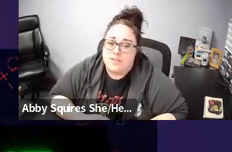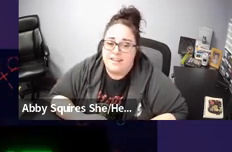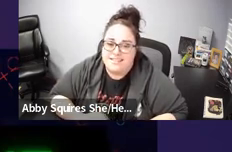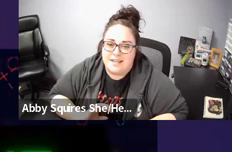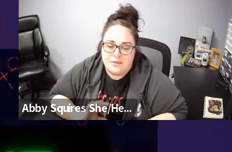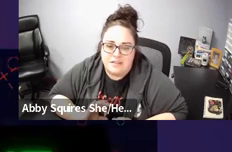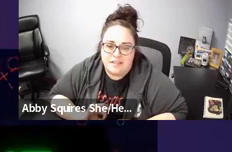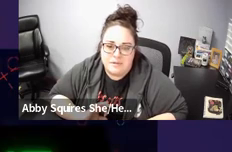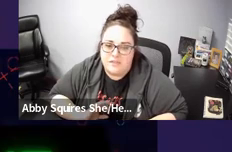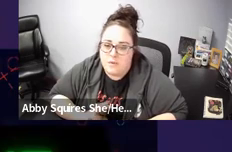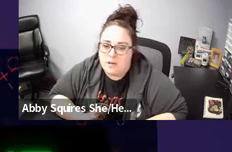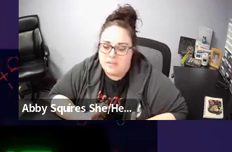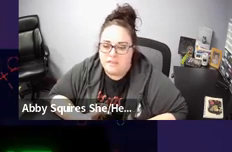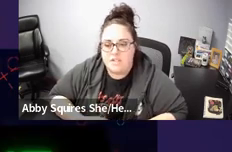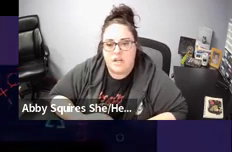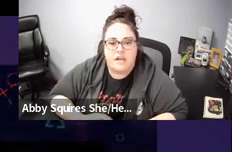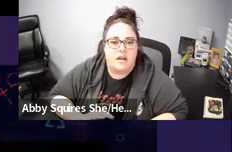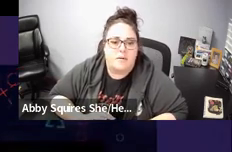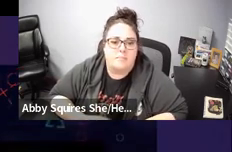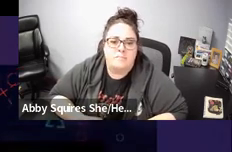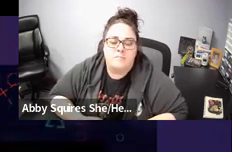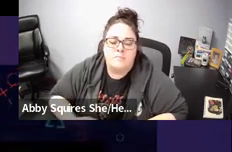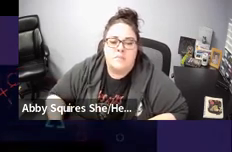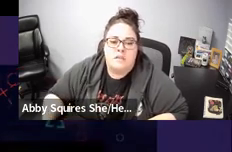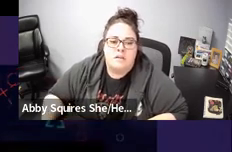Asian, I don't think I sent you the link, but if you want to put that in the chat.